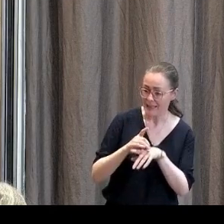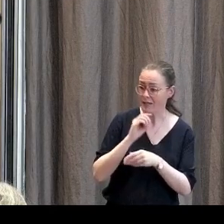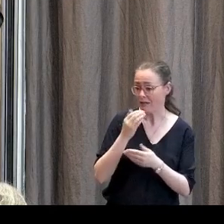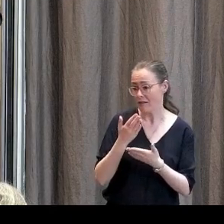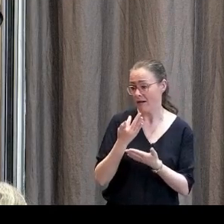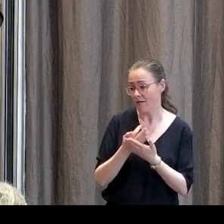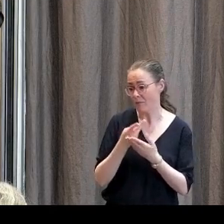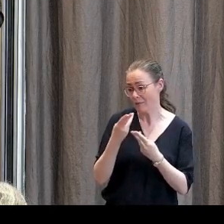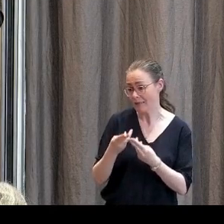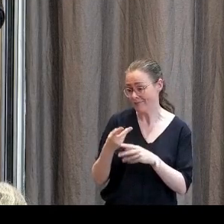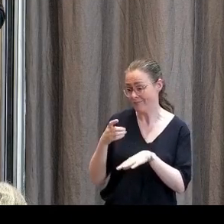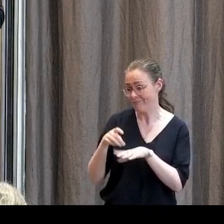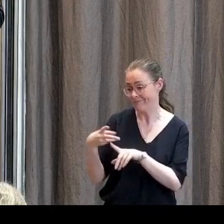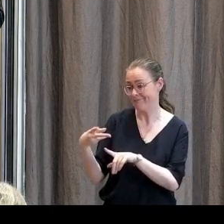put down.